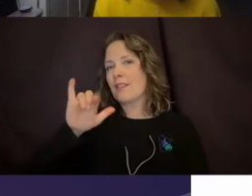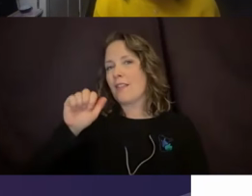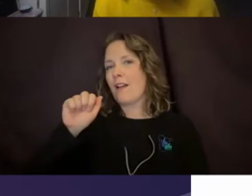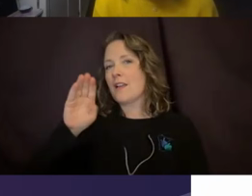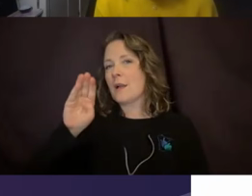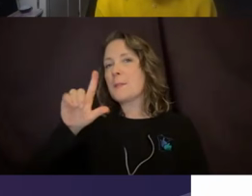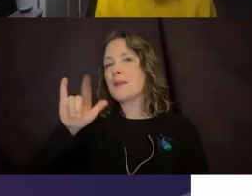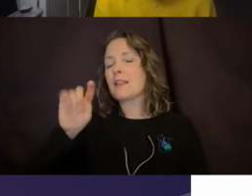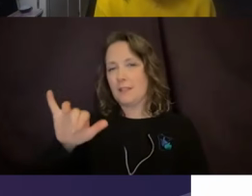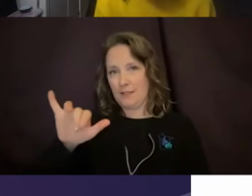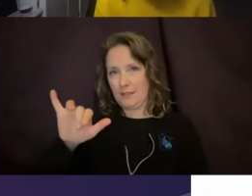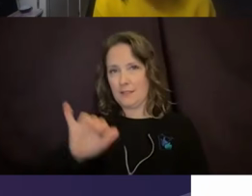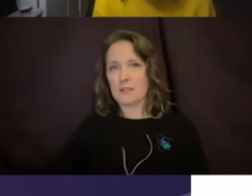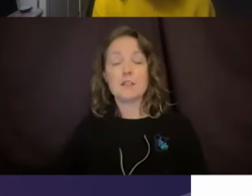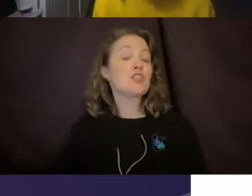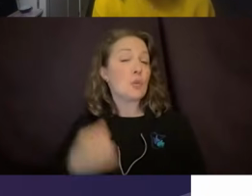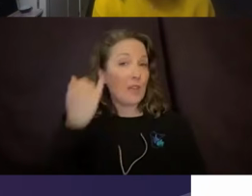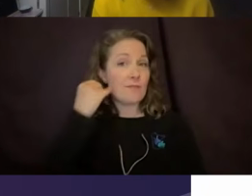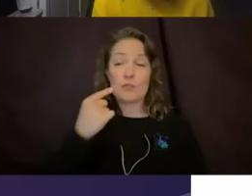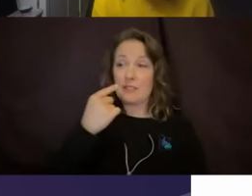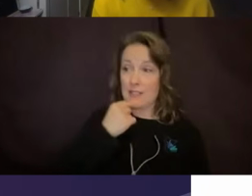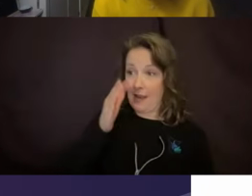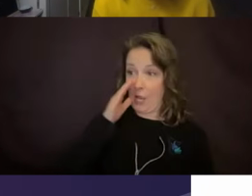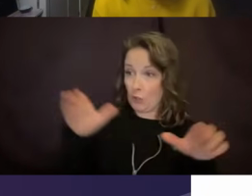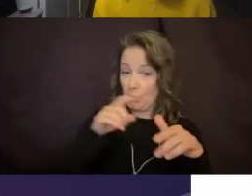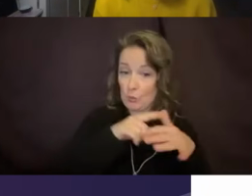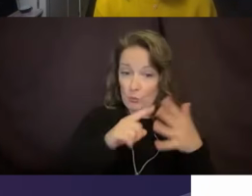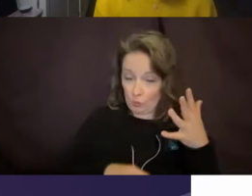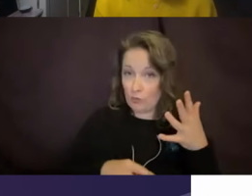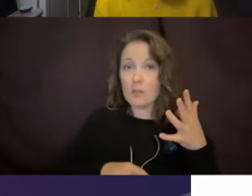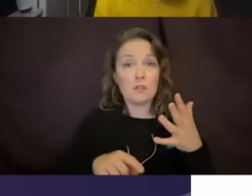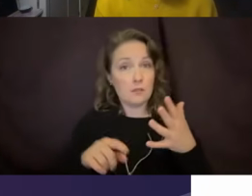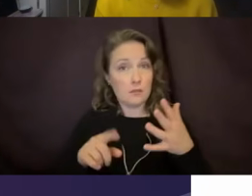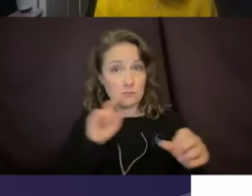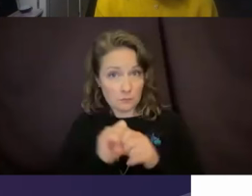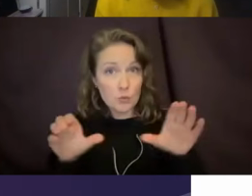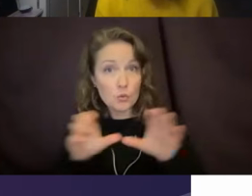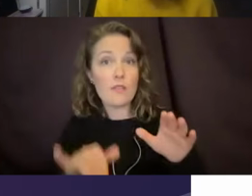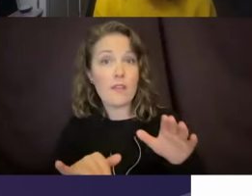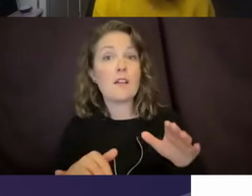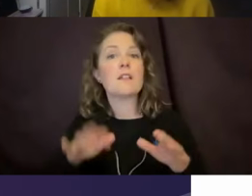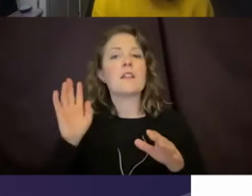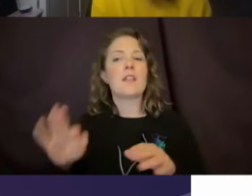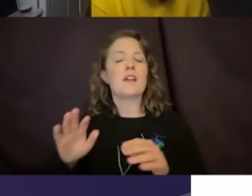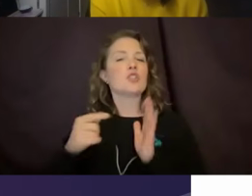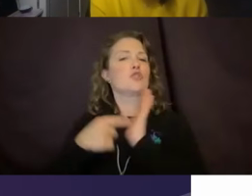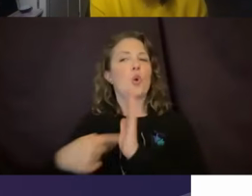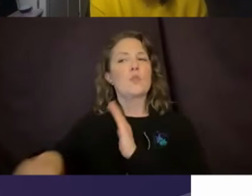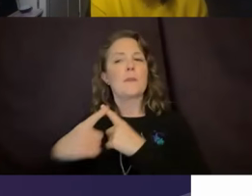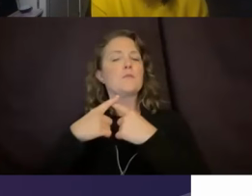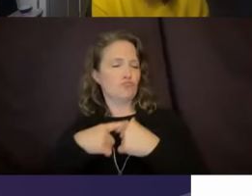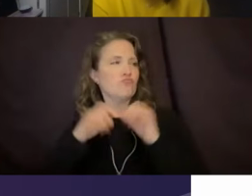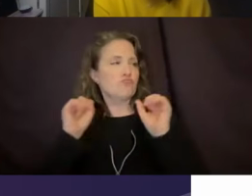following through on the things that you are saying that you're doing or that you will do? Another is like that accountability. If you